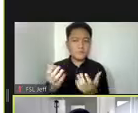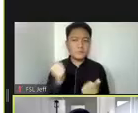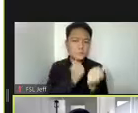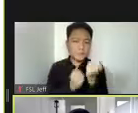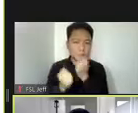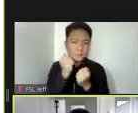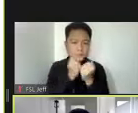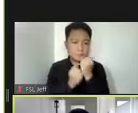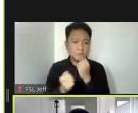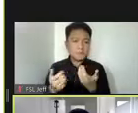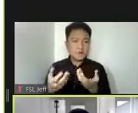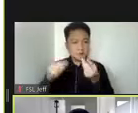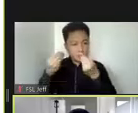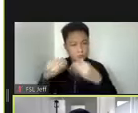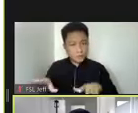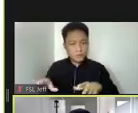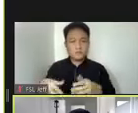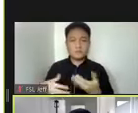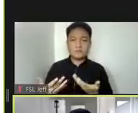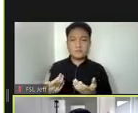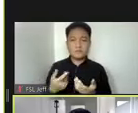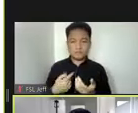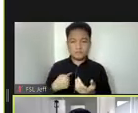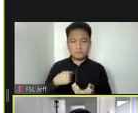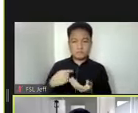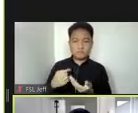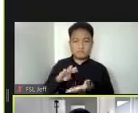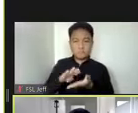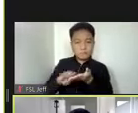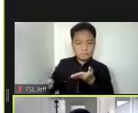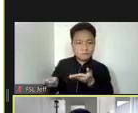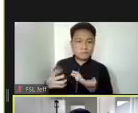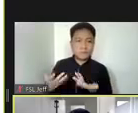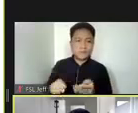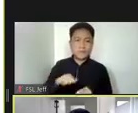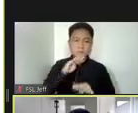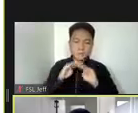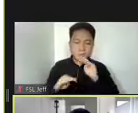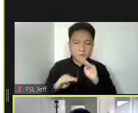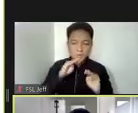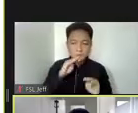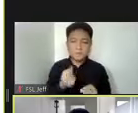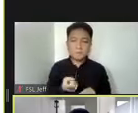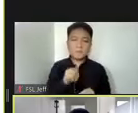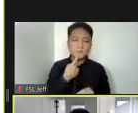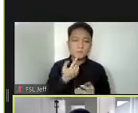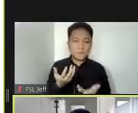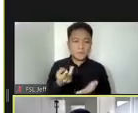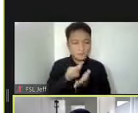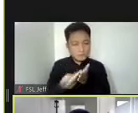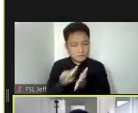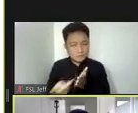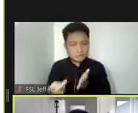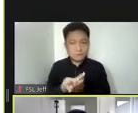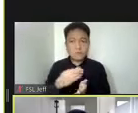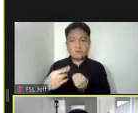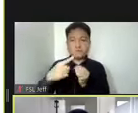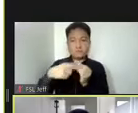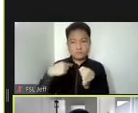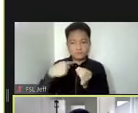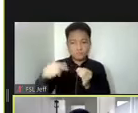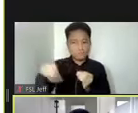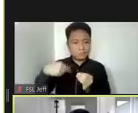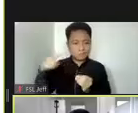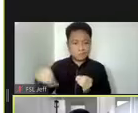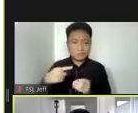disappointments, failures, and insults. But all of this made Captain A stronger and better athlete and a